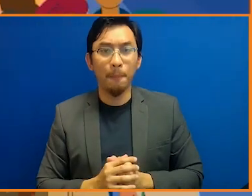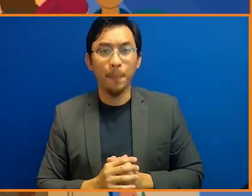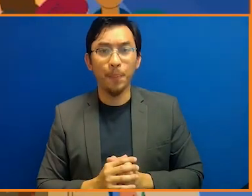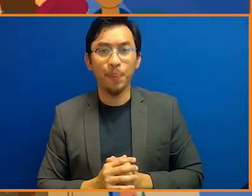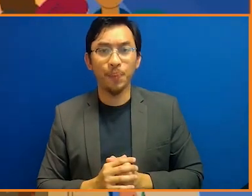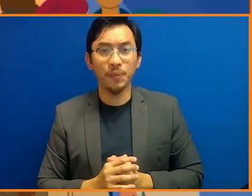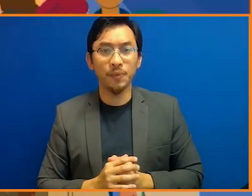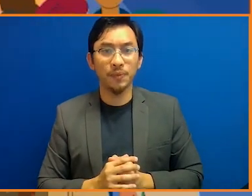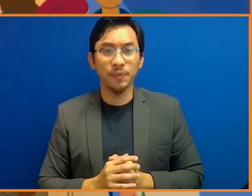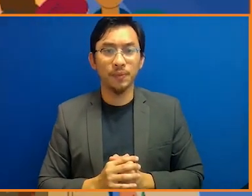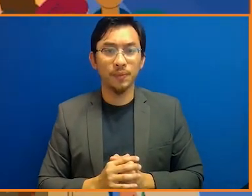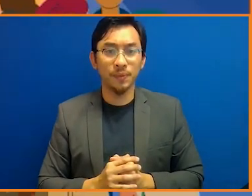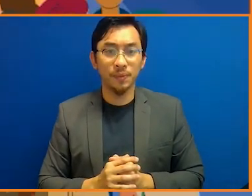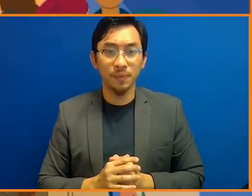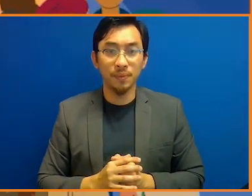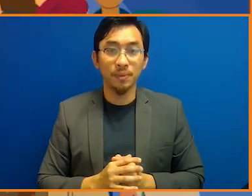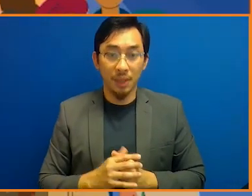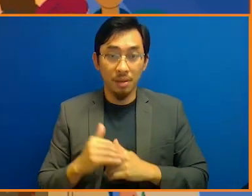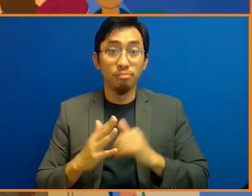enough